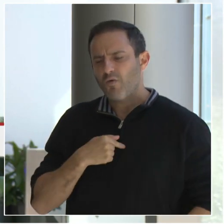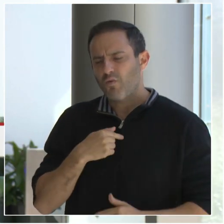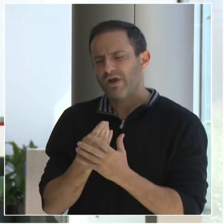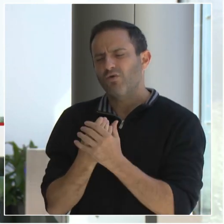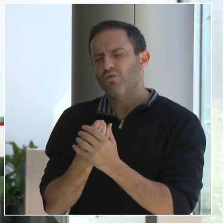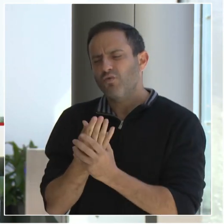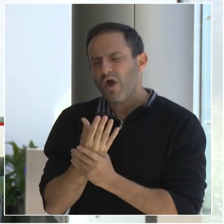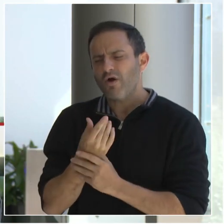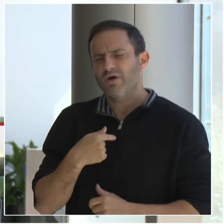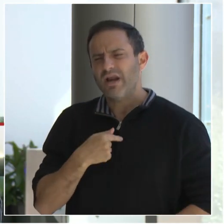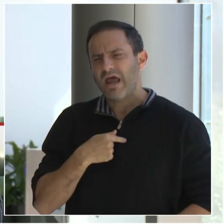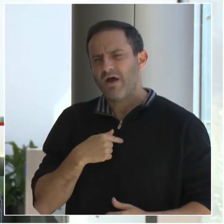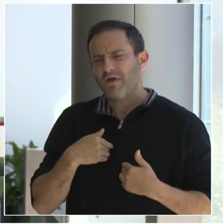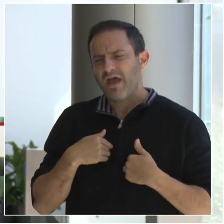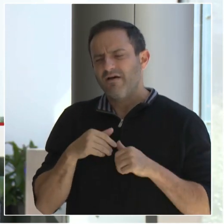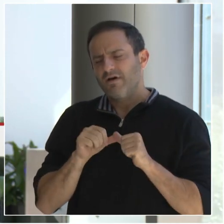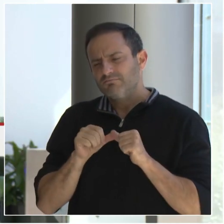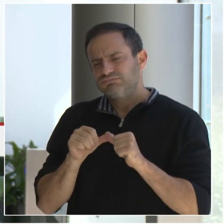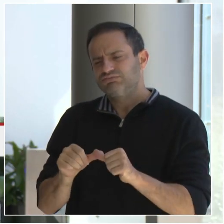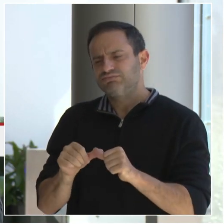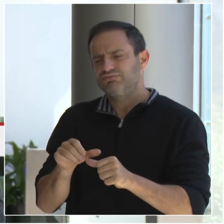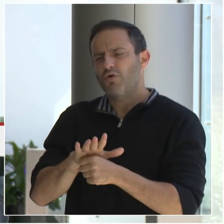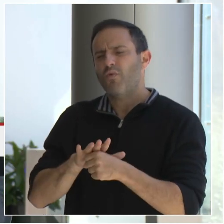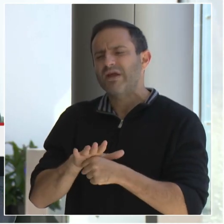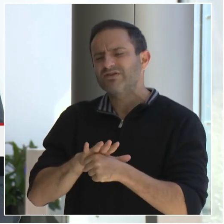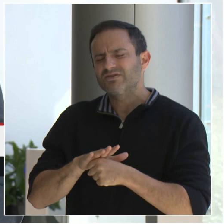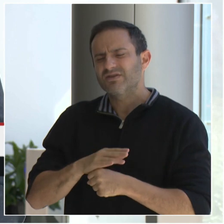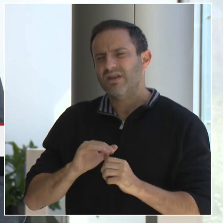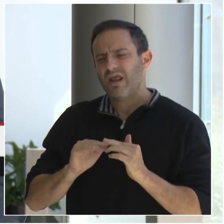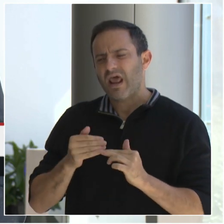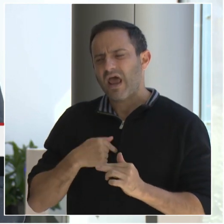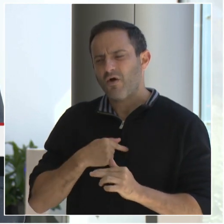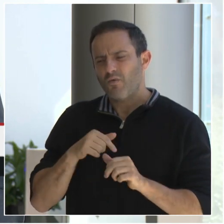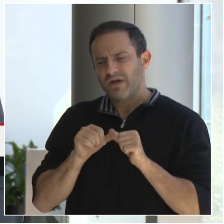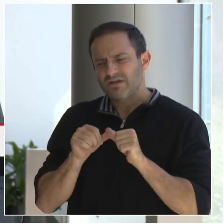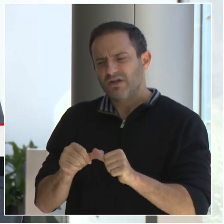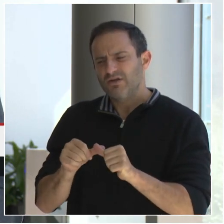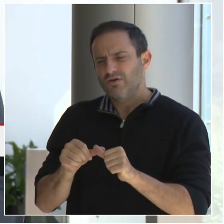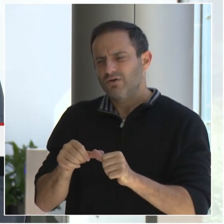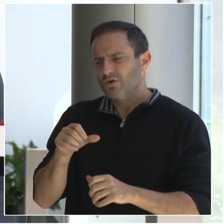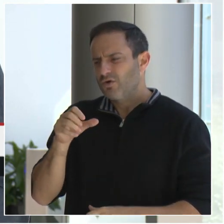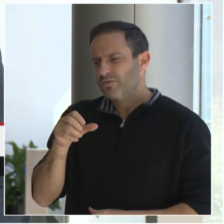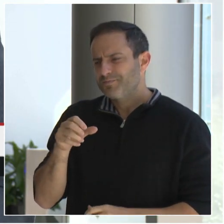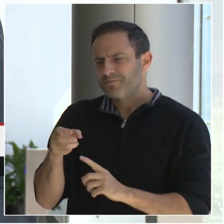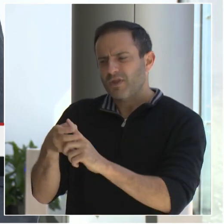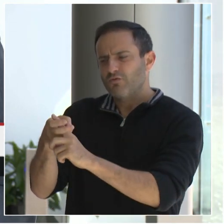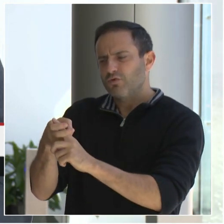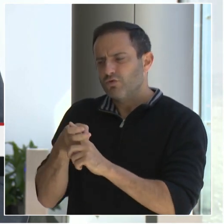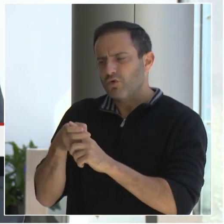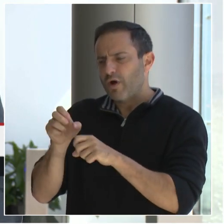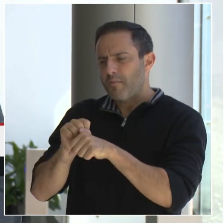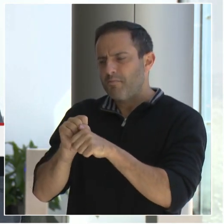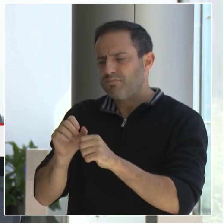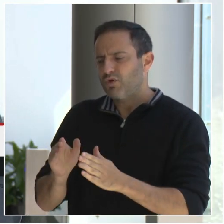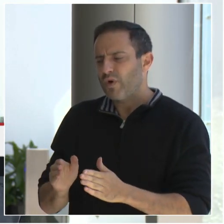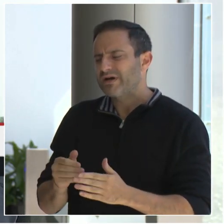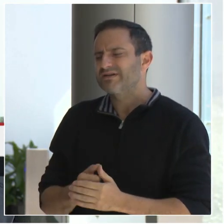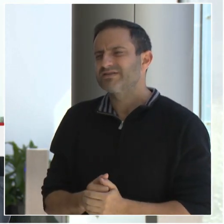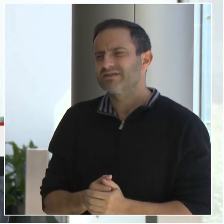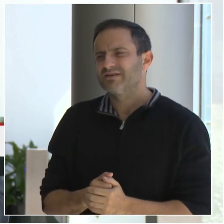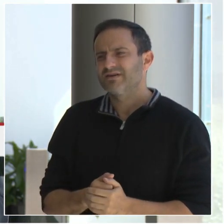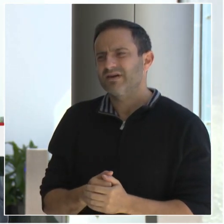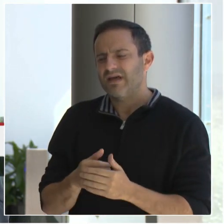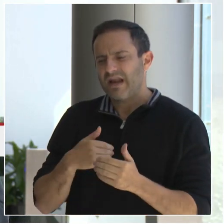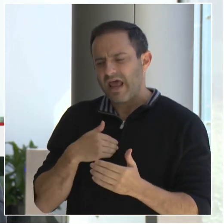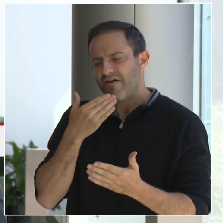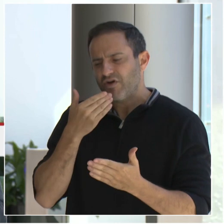we have a sustainable region, how we continue to attract employers and create and provide good